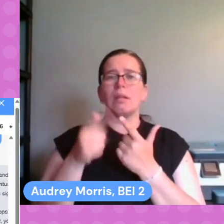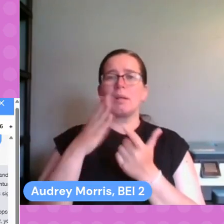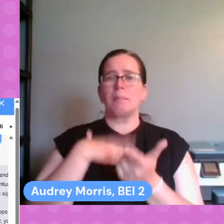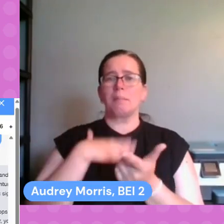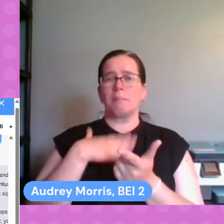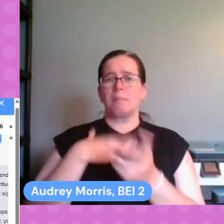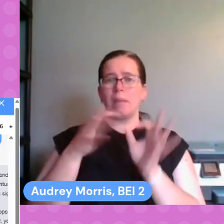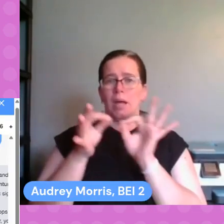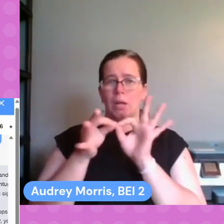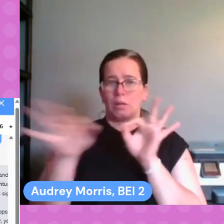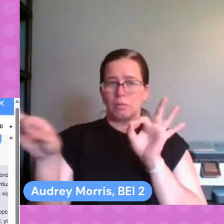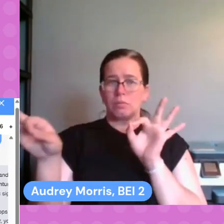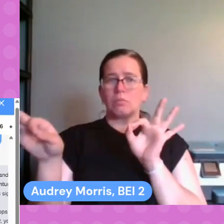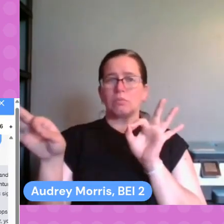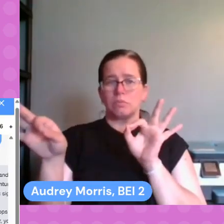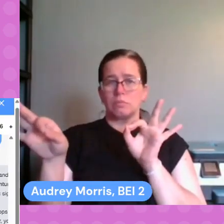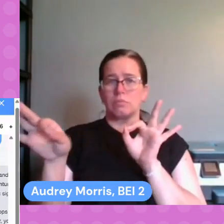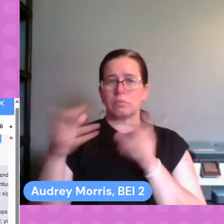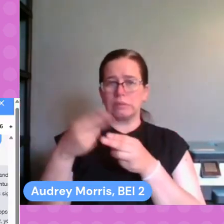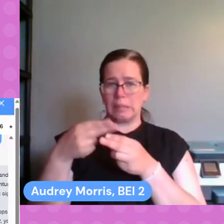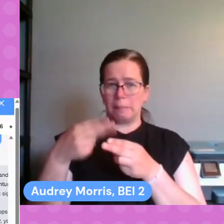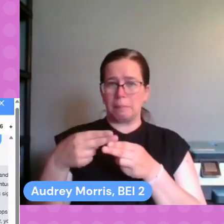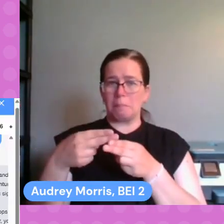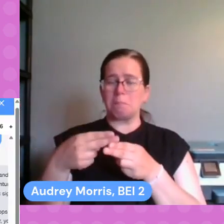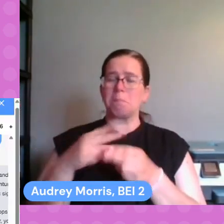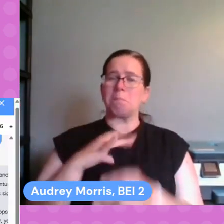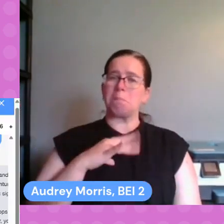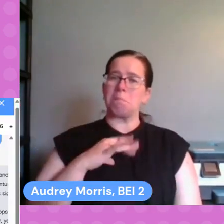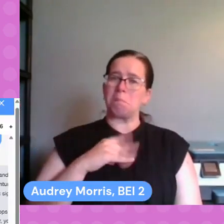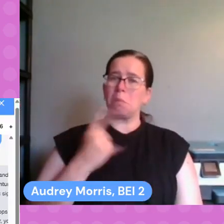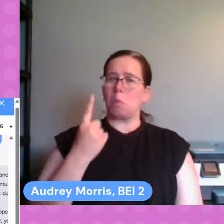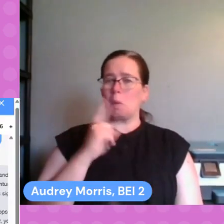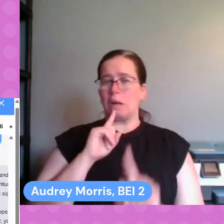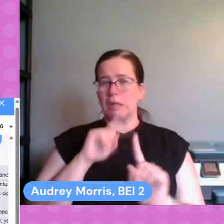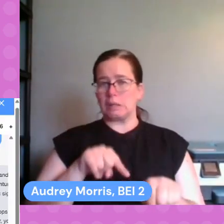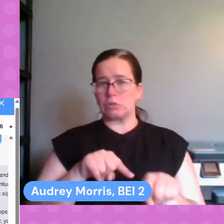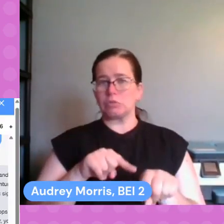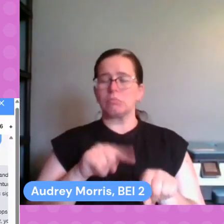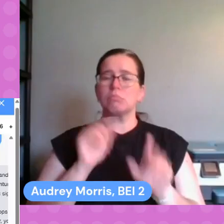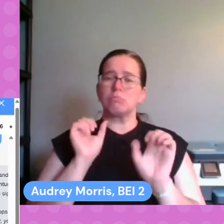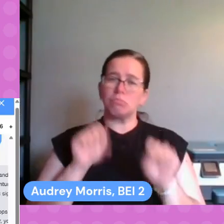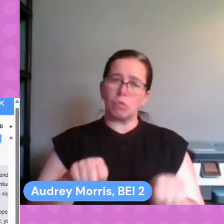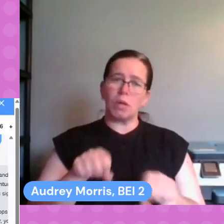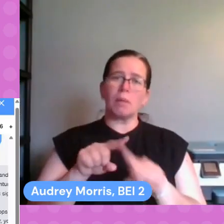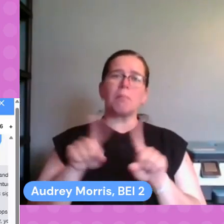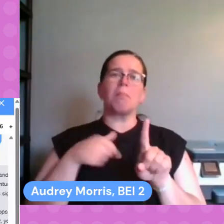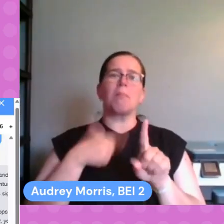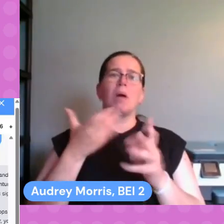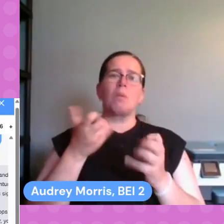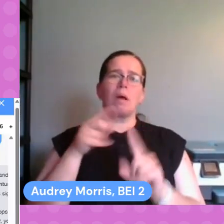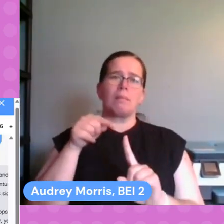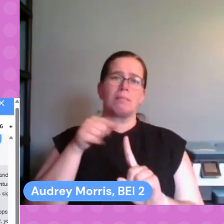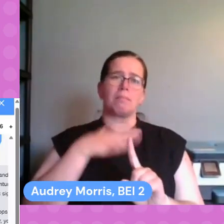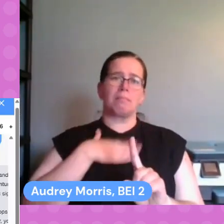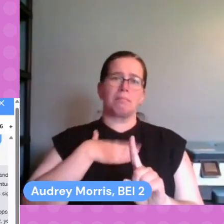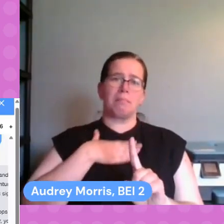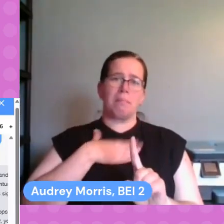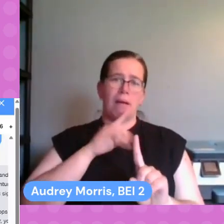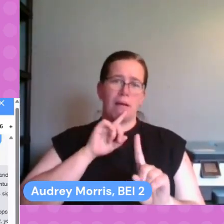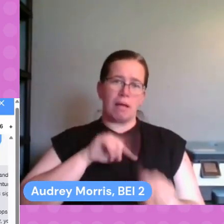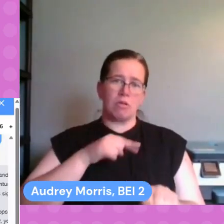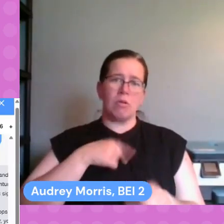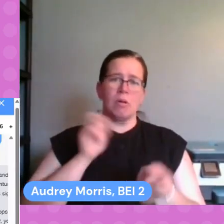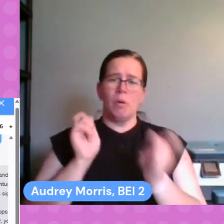actual backdrop names. Cool, that's one solution. That would work, but I want this solution. So I'll switch